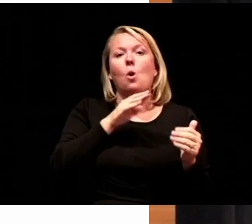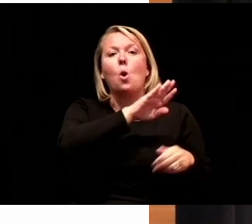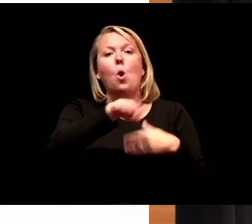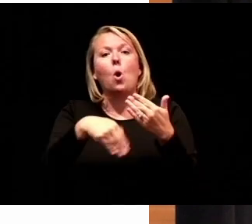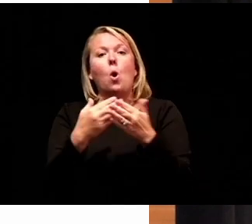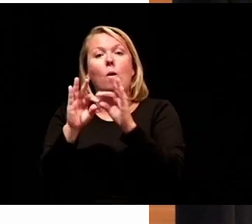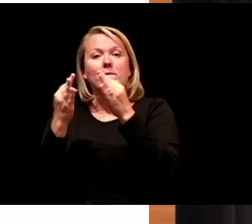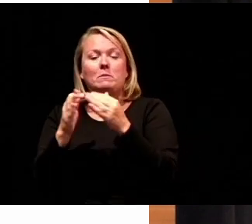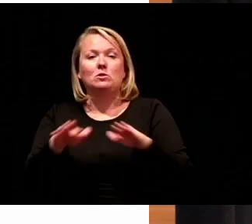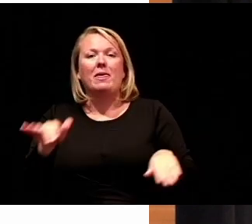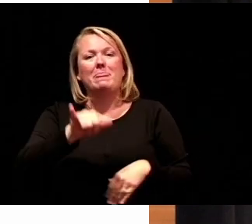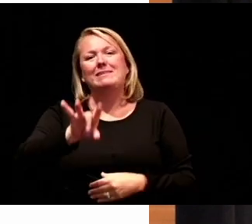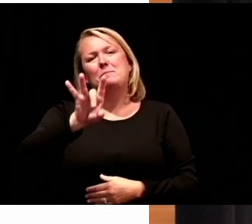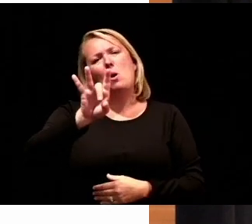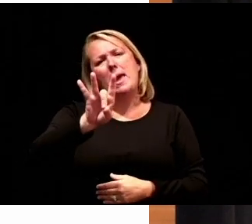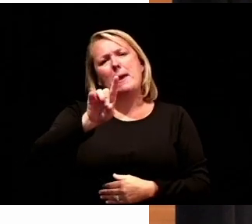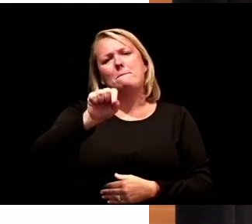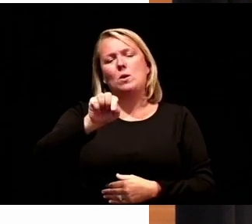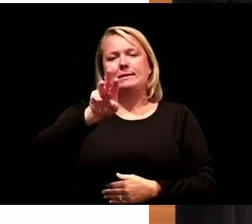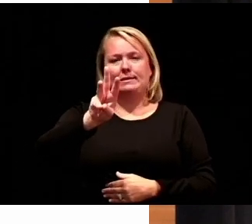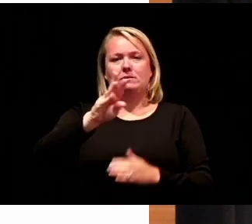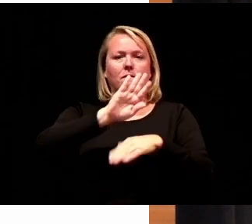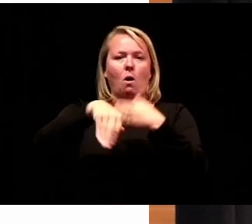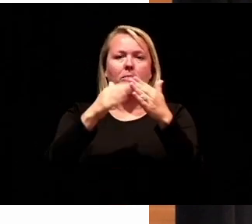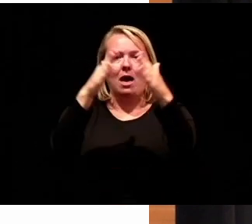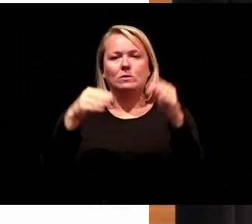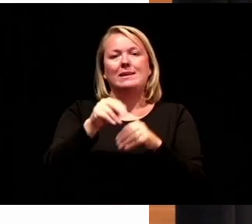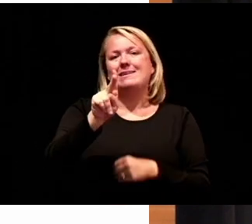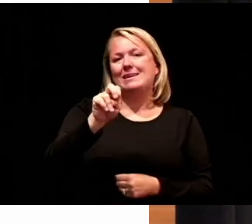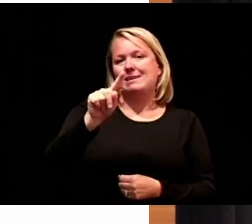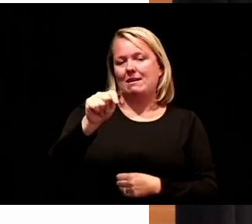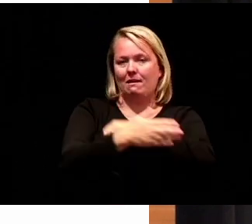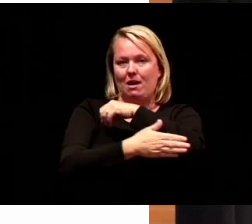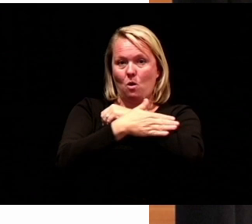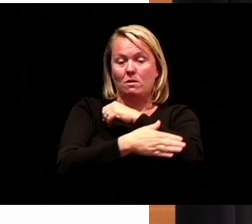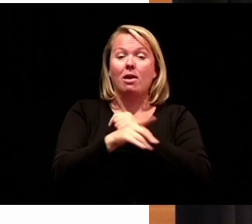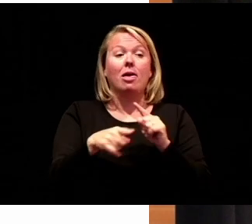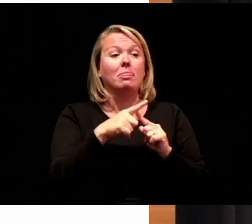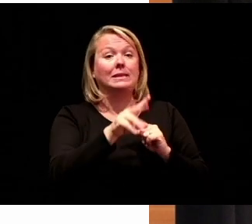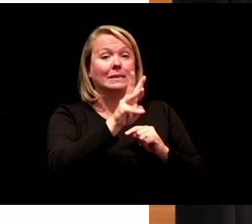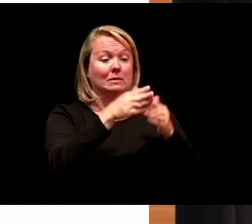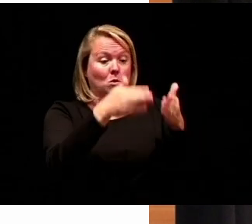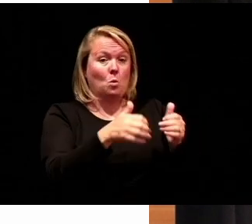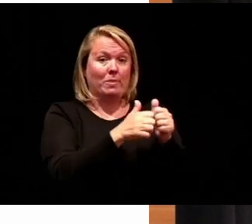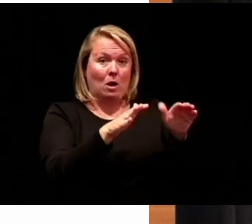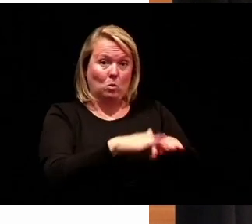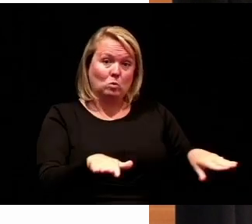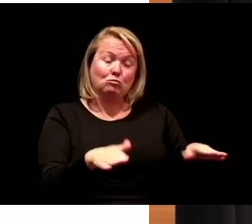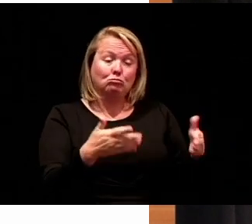could safely house up to 9 people. So 6, 7 should not be a problem as far as safety is